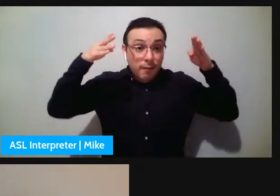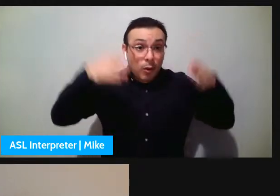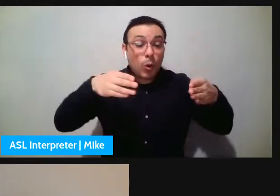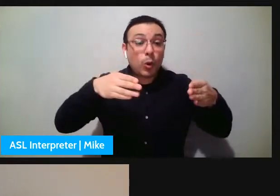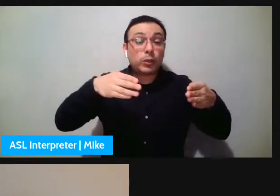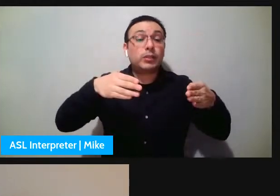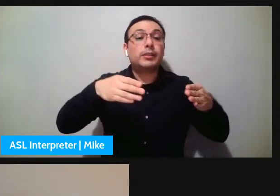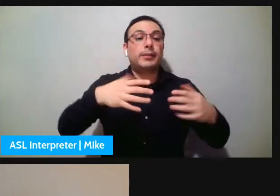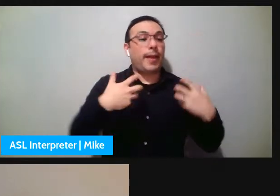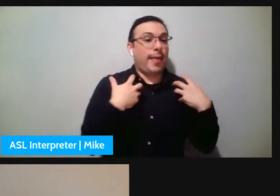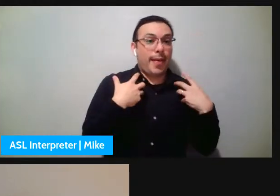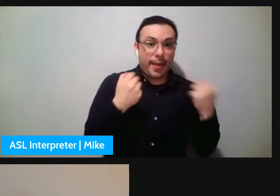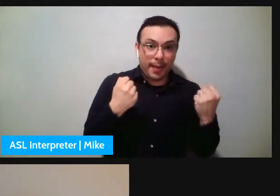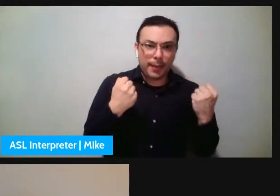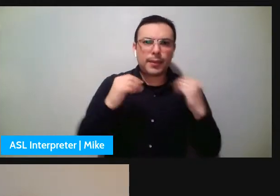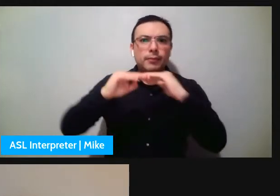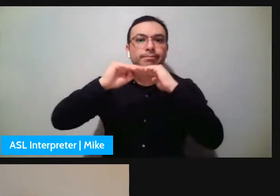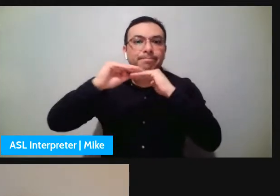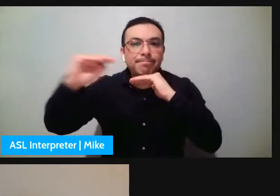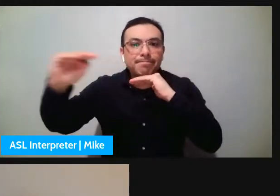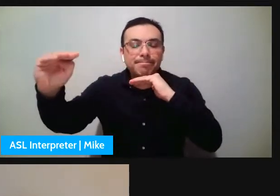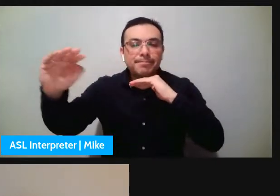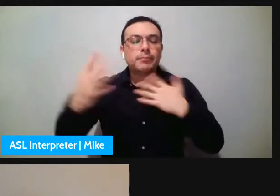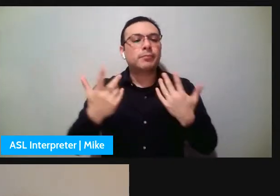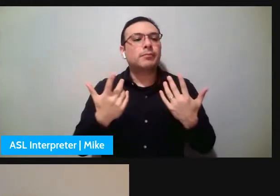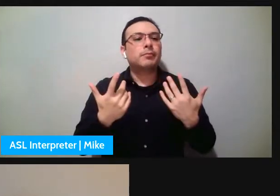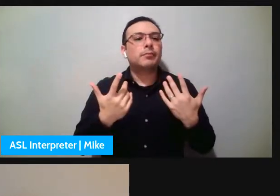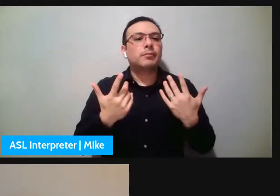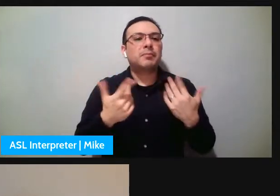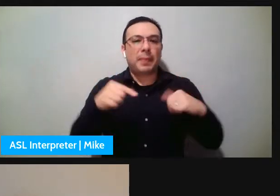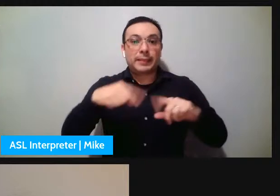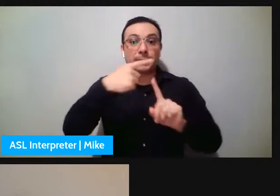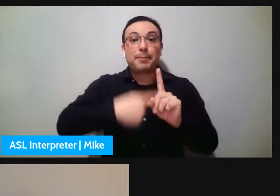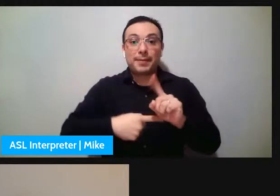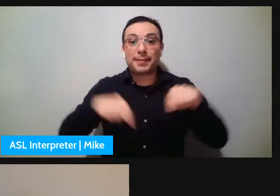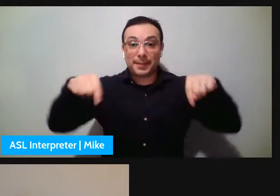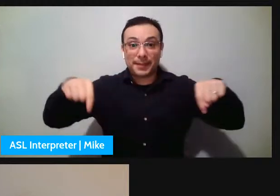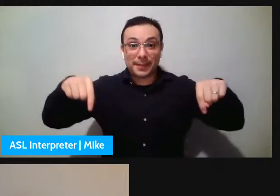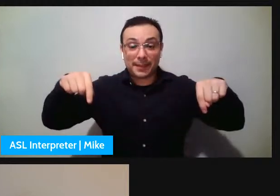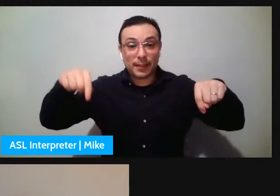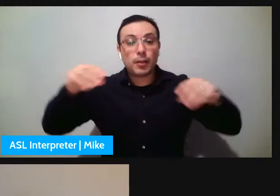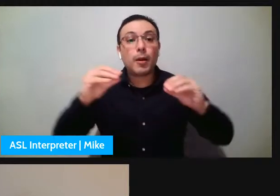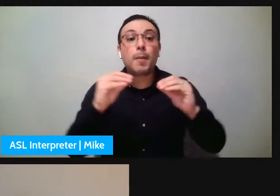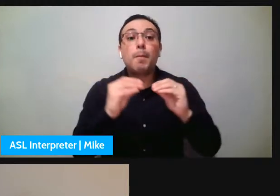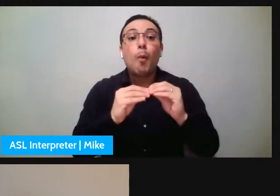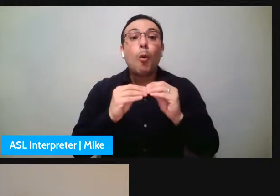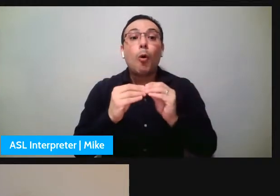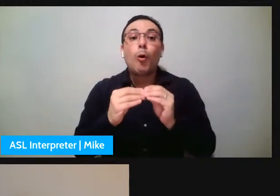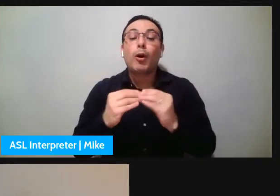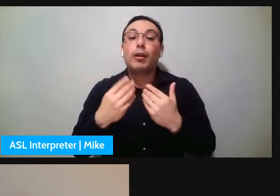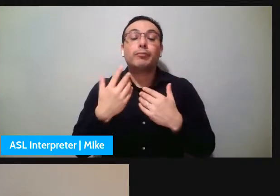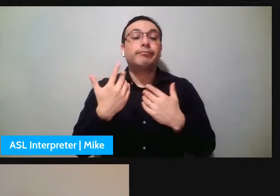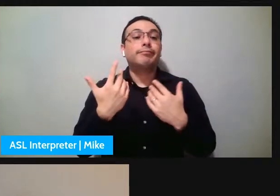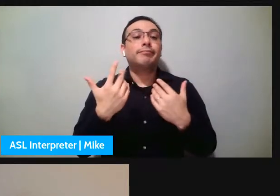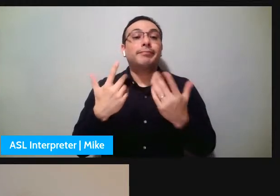month. We still have a few conversations happening. We have a conversation happening on